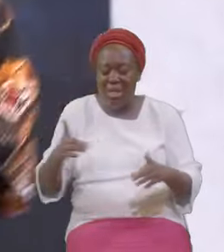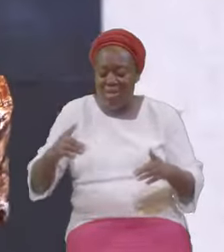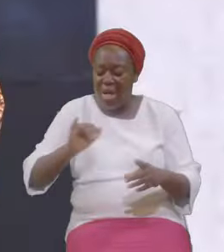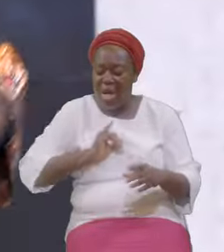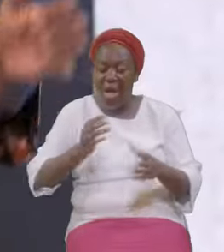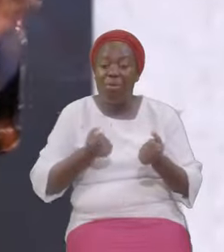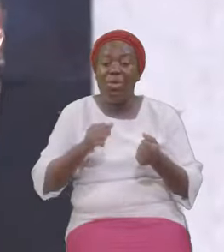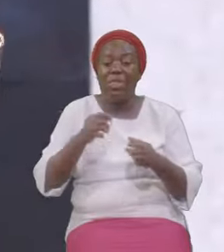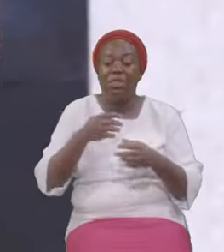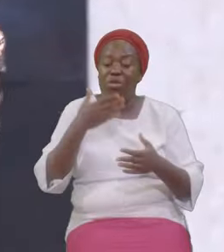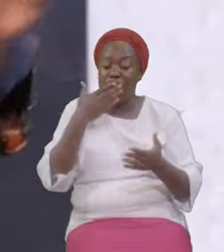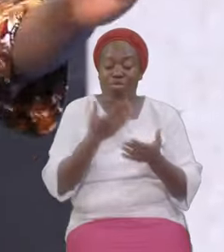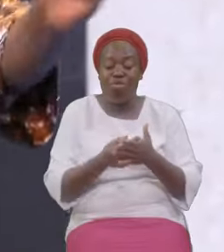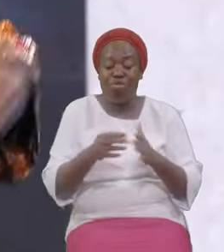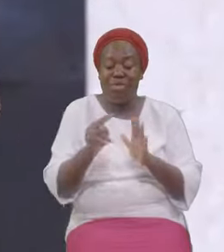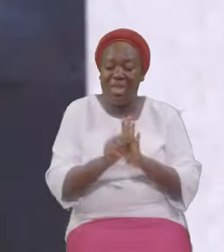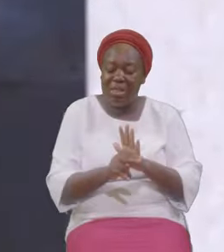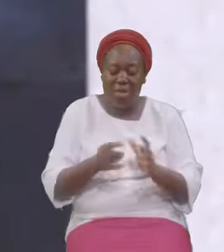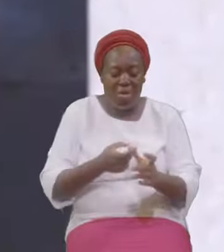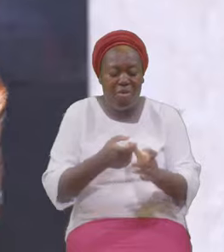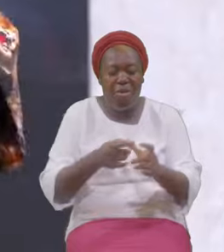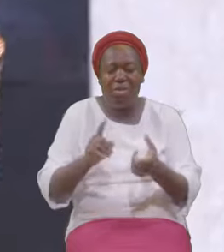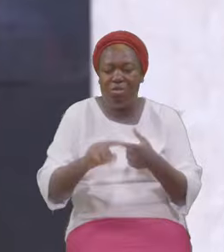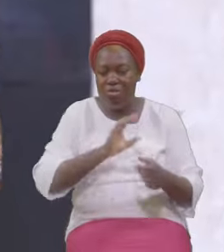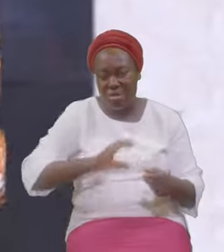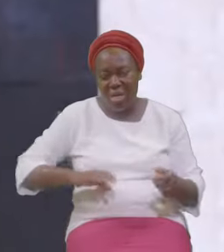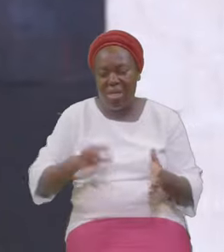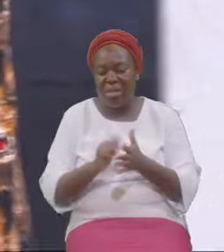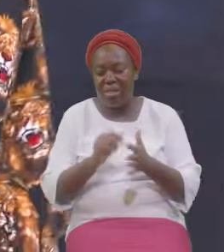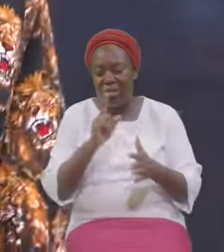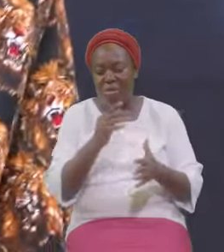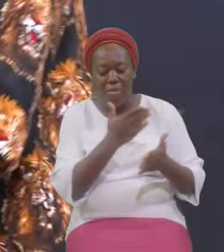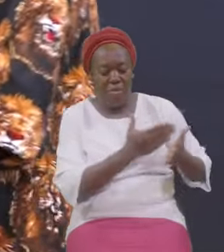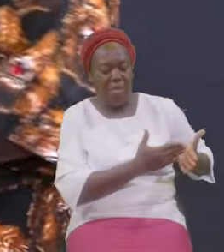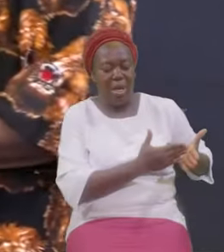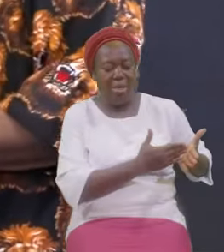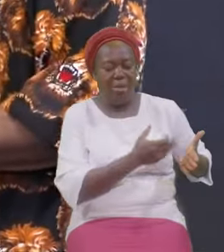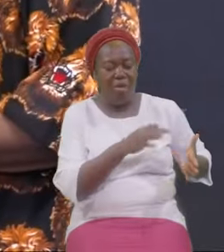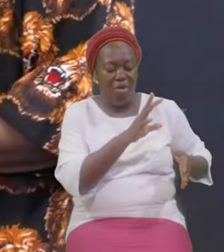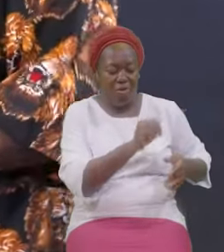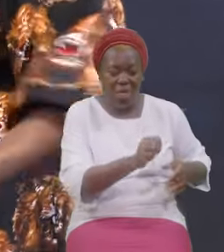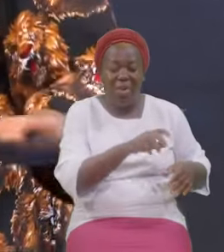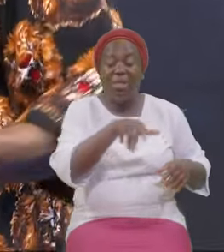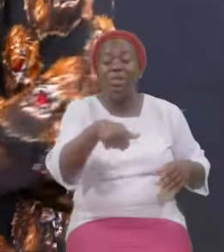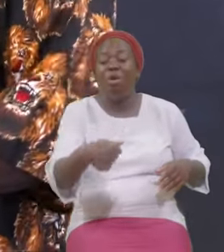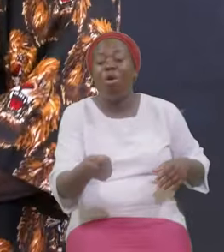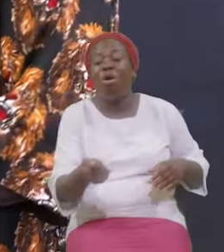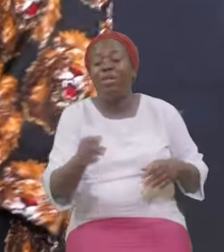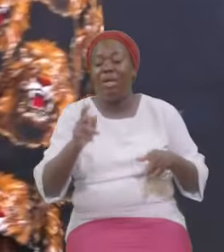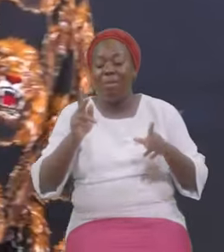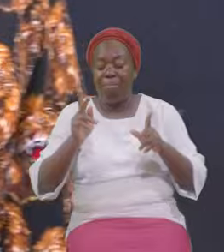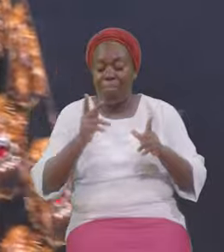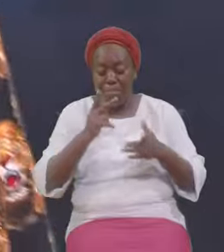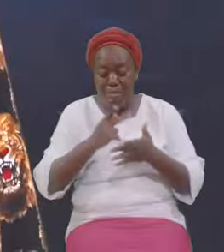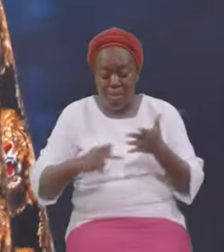to Christ. That's one part of his personality. The other part of his personality, what have I got to do